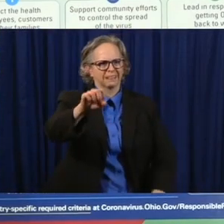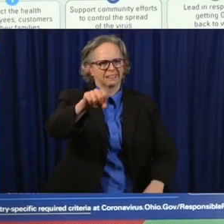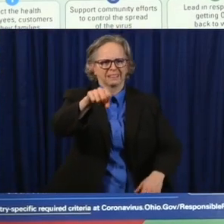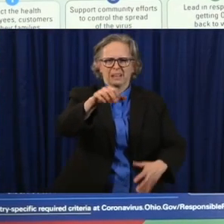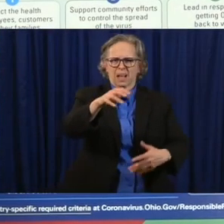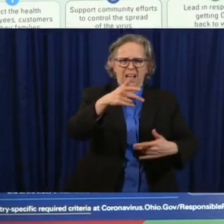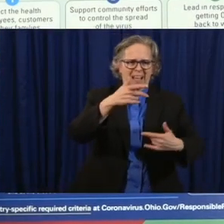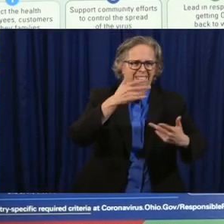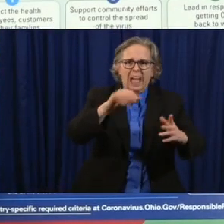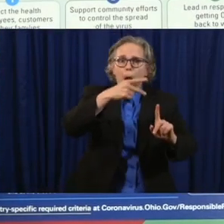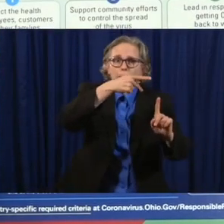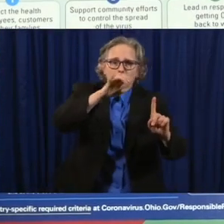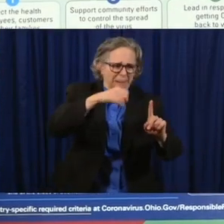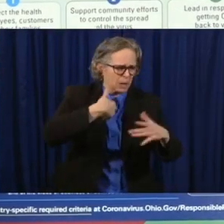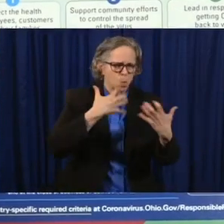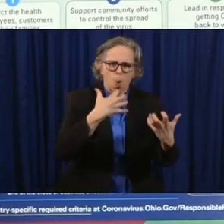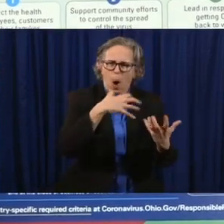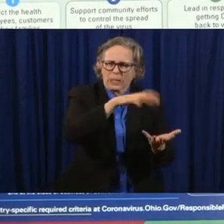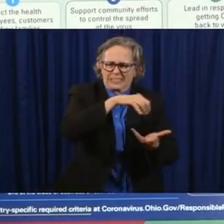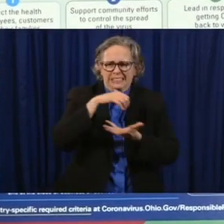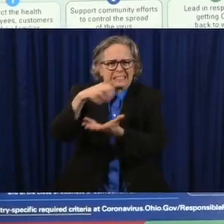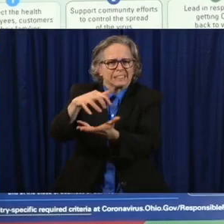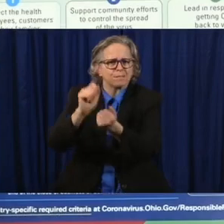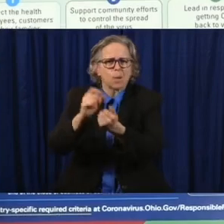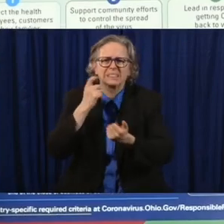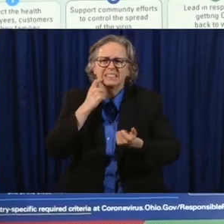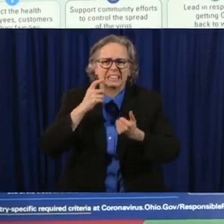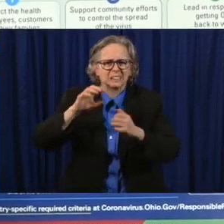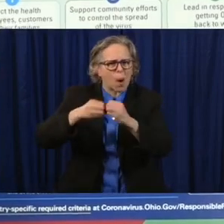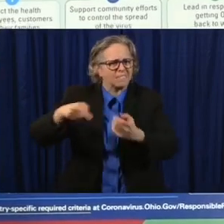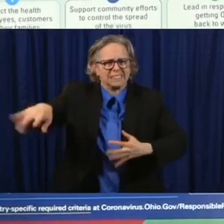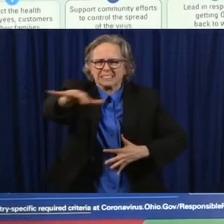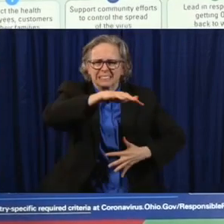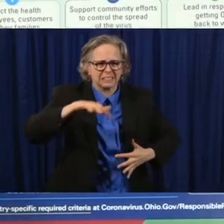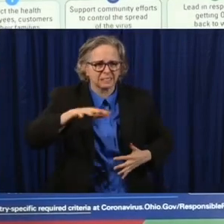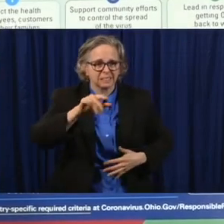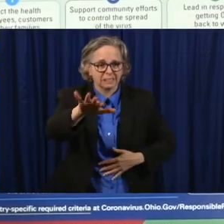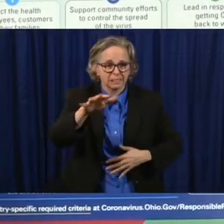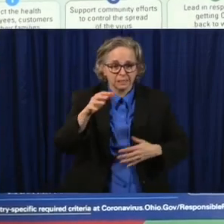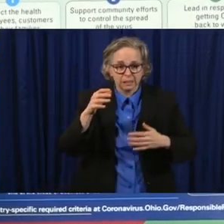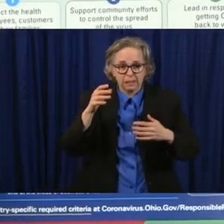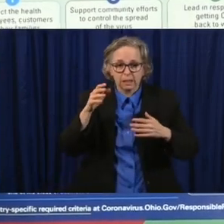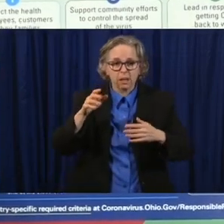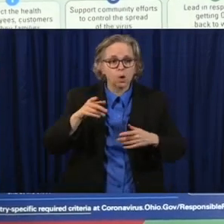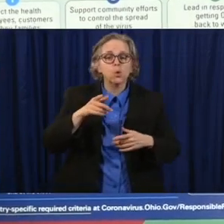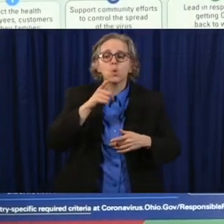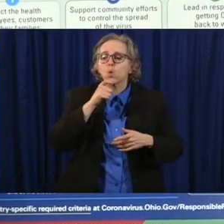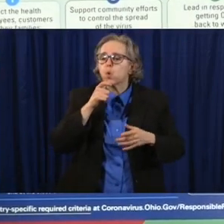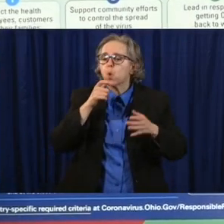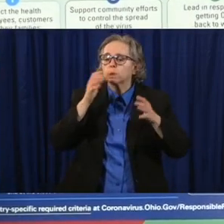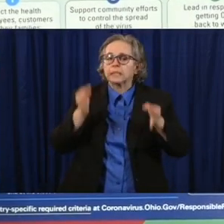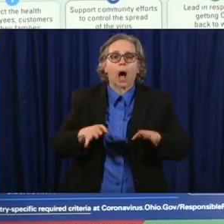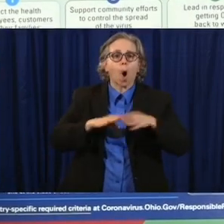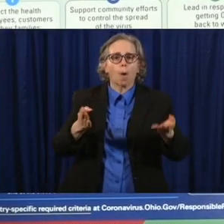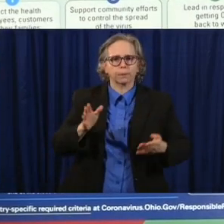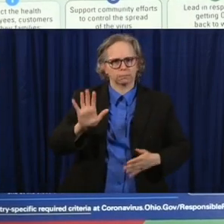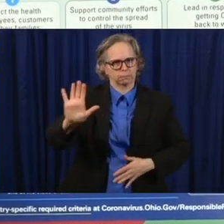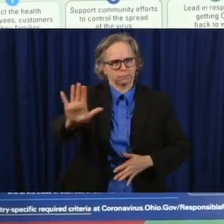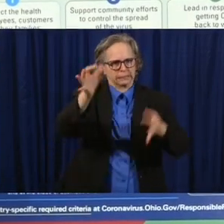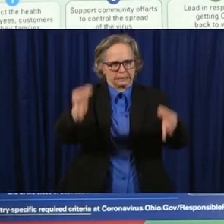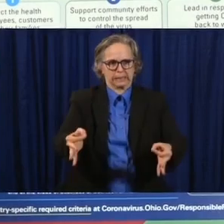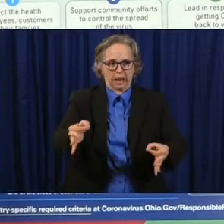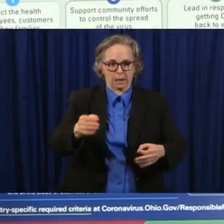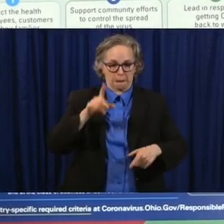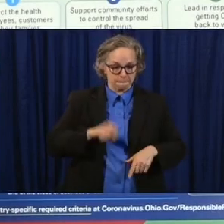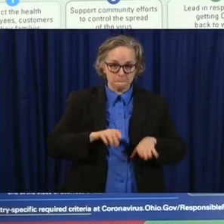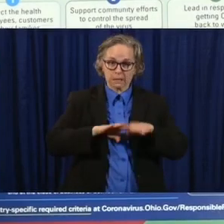with the assuming they have PPE, that choice to go back is certainly theirs, and it's not a requirement that anybody